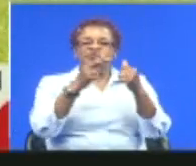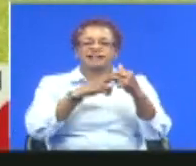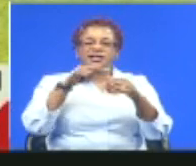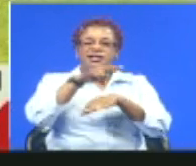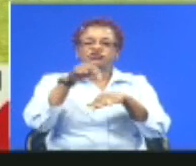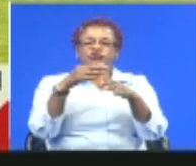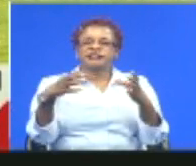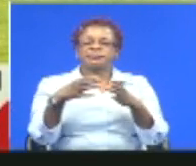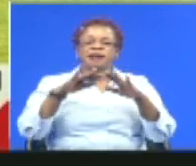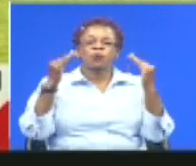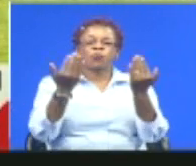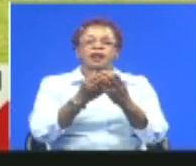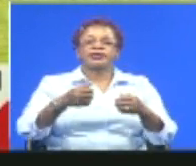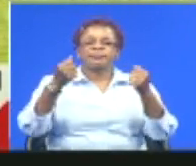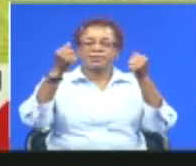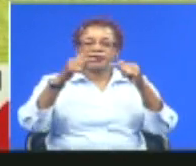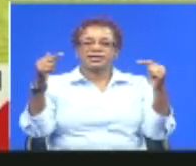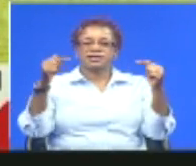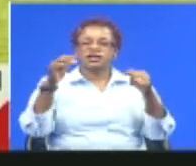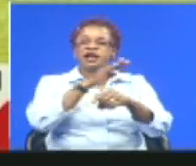in a World Cup qualifier against Nigeria.